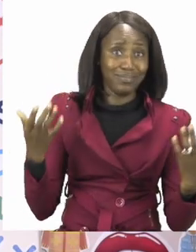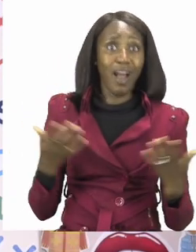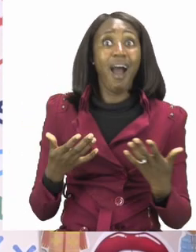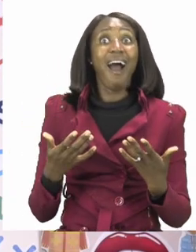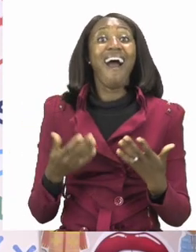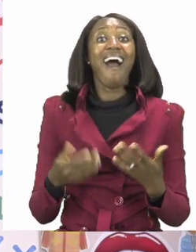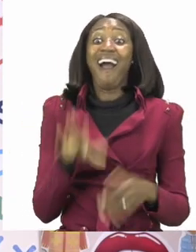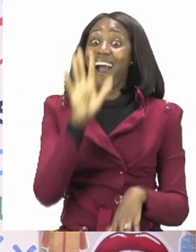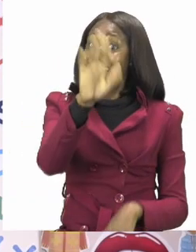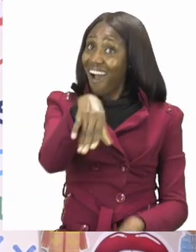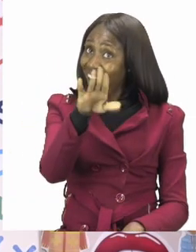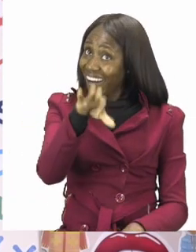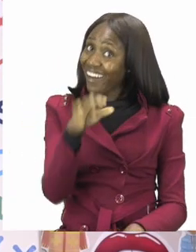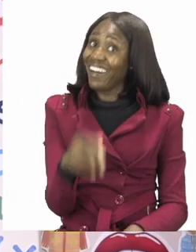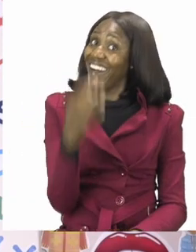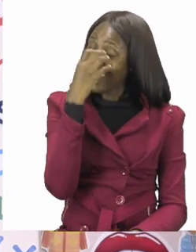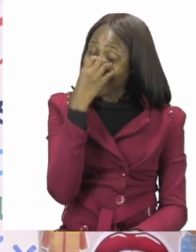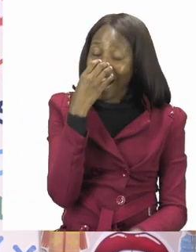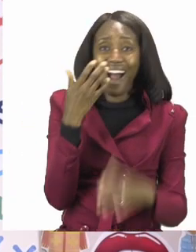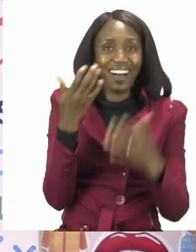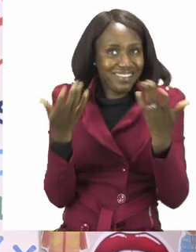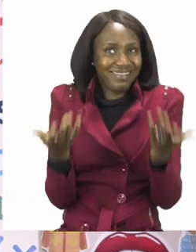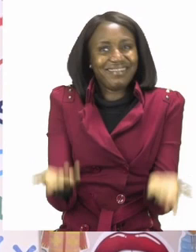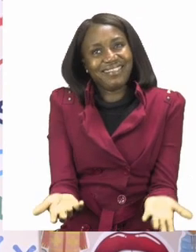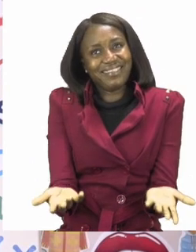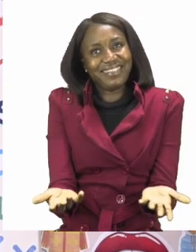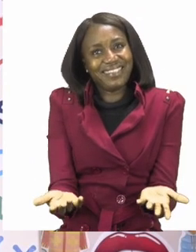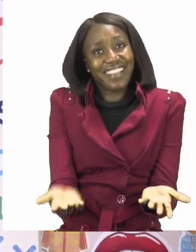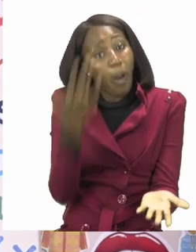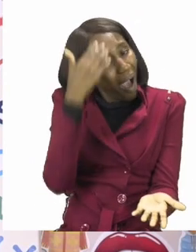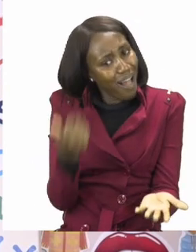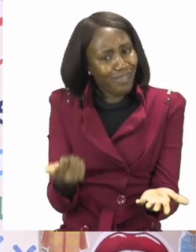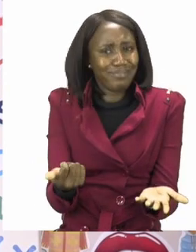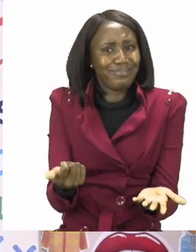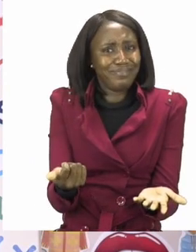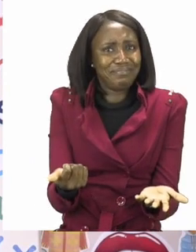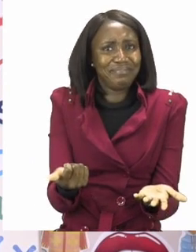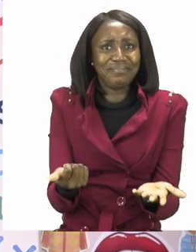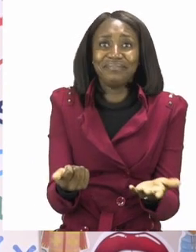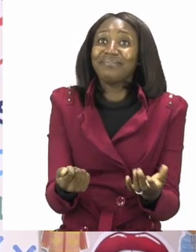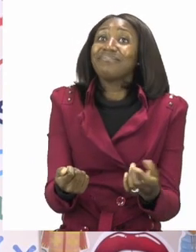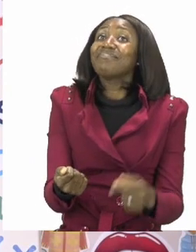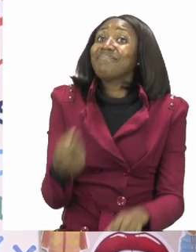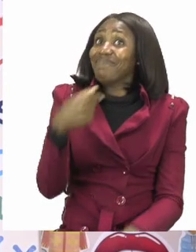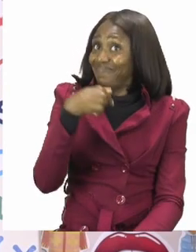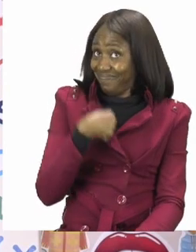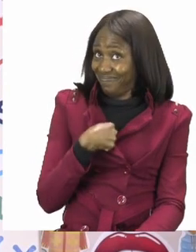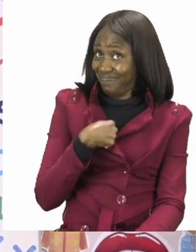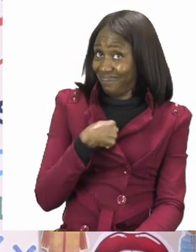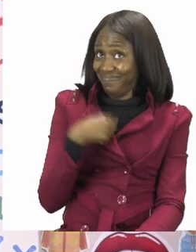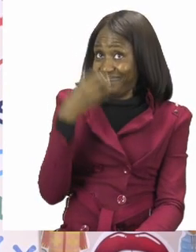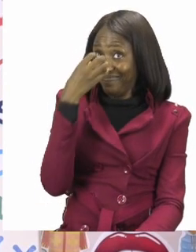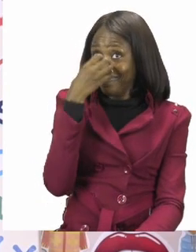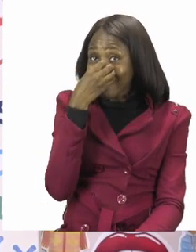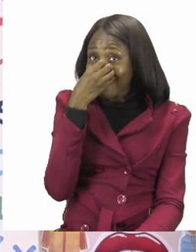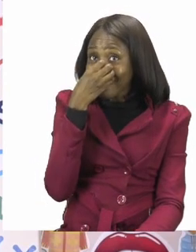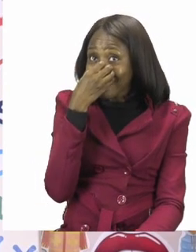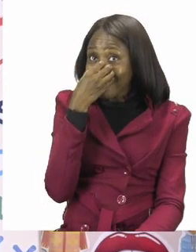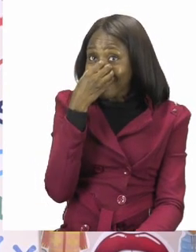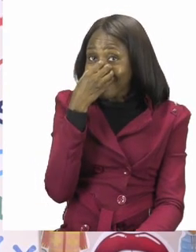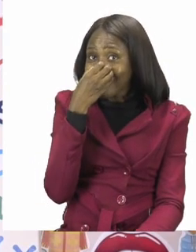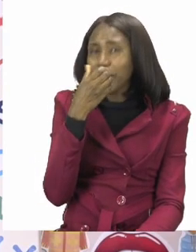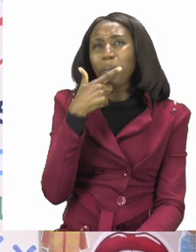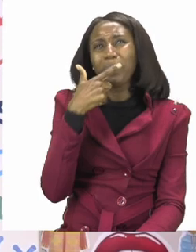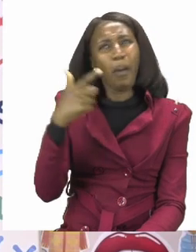Oh, there he is. Hello, Sashi. So, from Sashi and I, we would like to